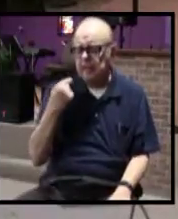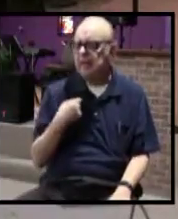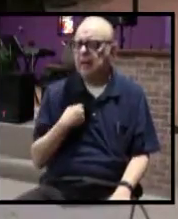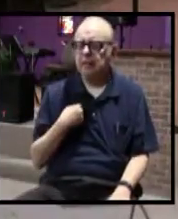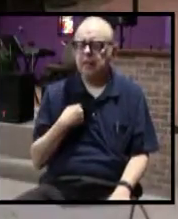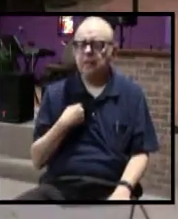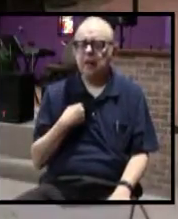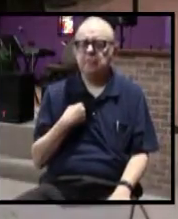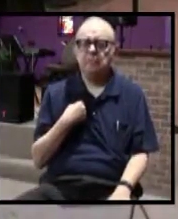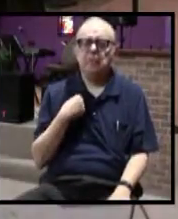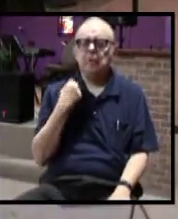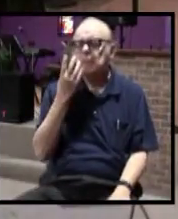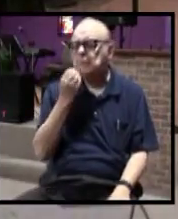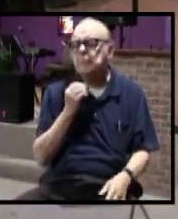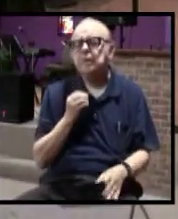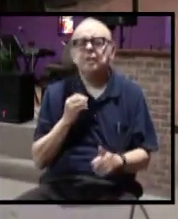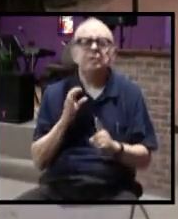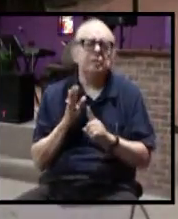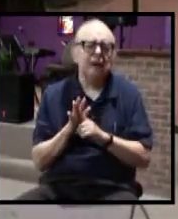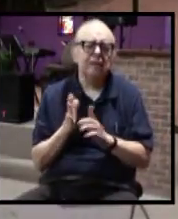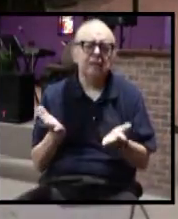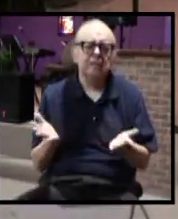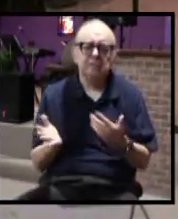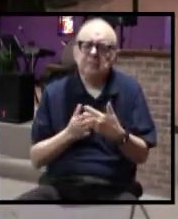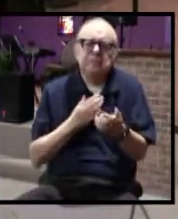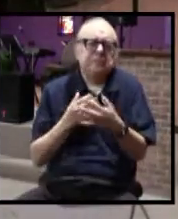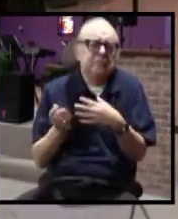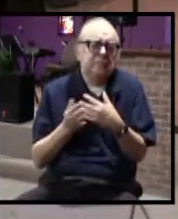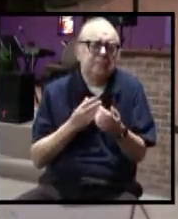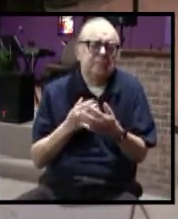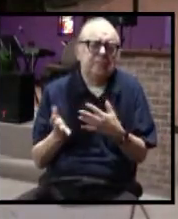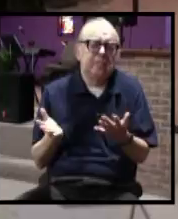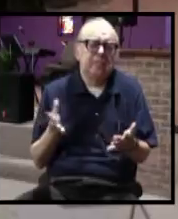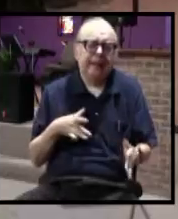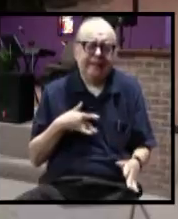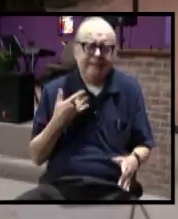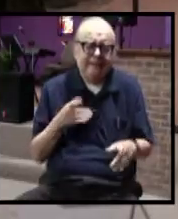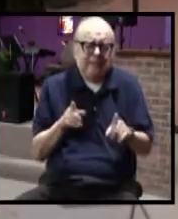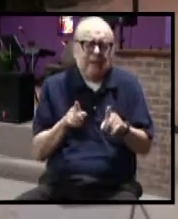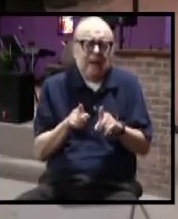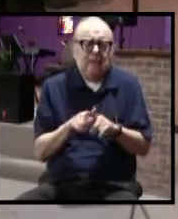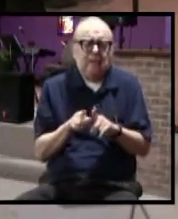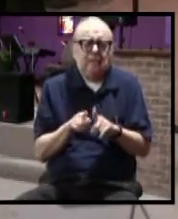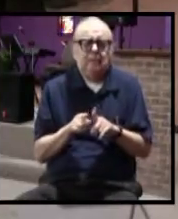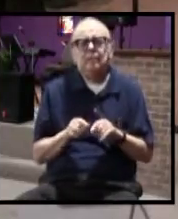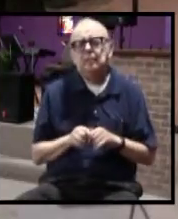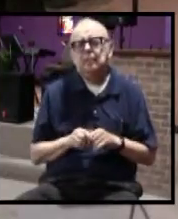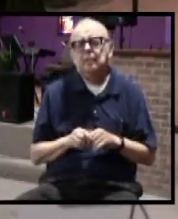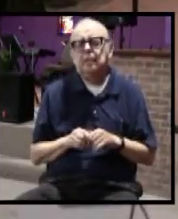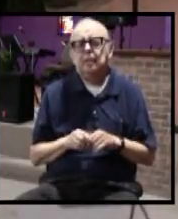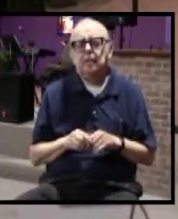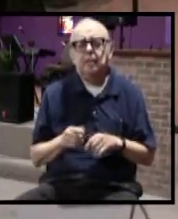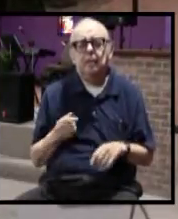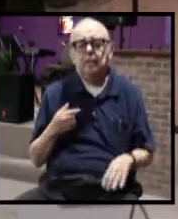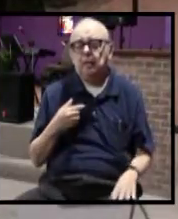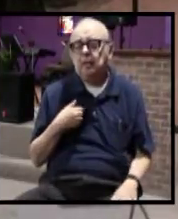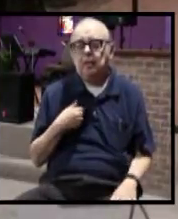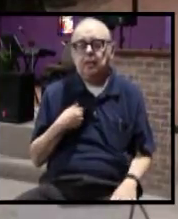Is it that they don't think that I'm attractive or, or whatever? Or maybe, feel like,